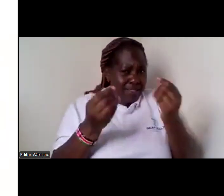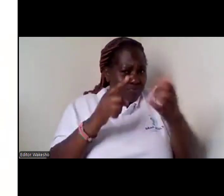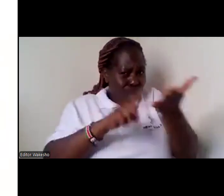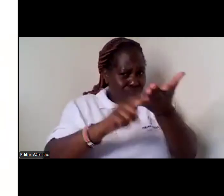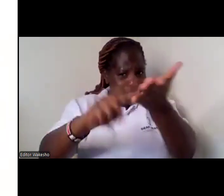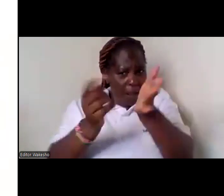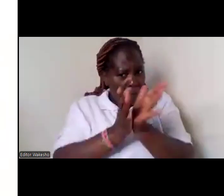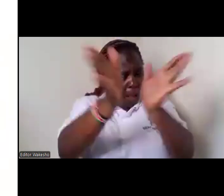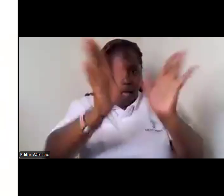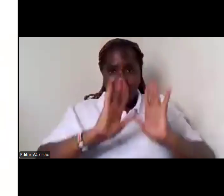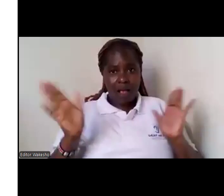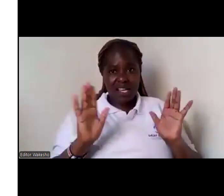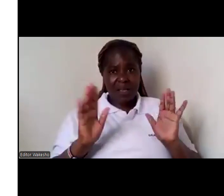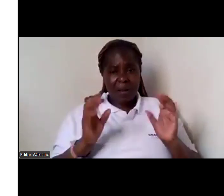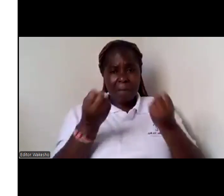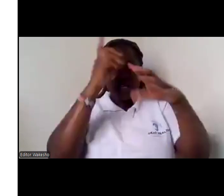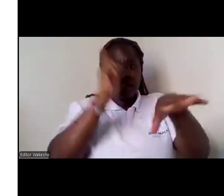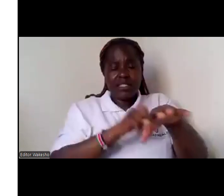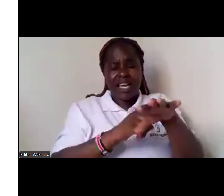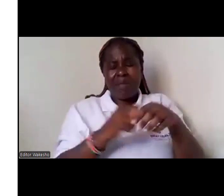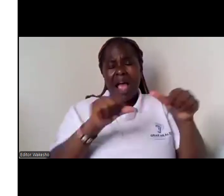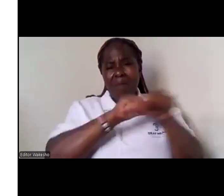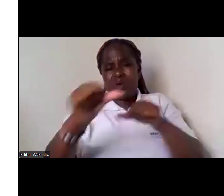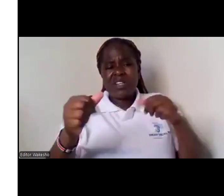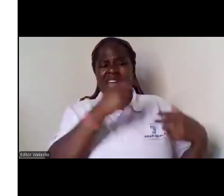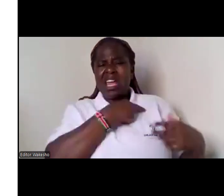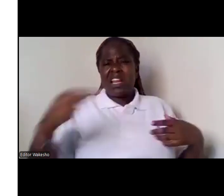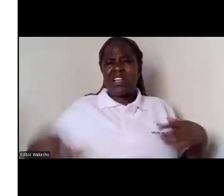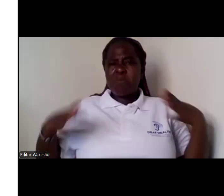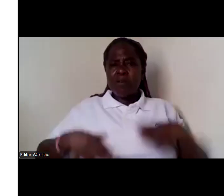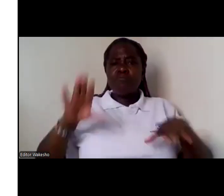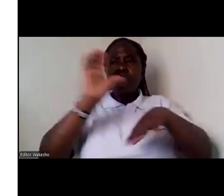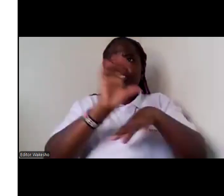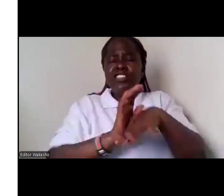And it often involves religious or philosophical convictions.